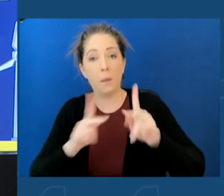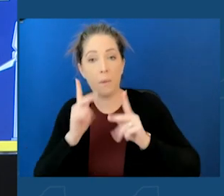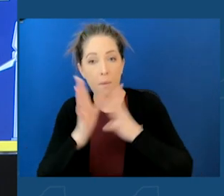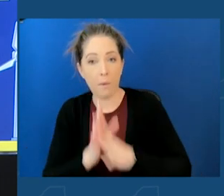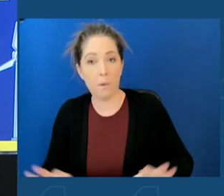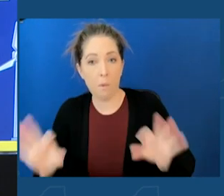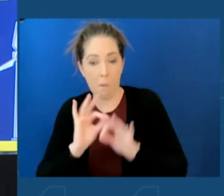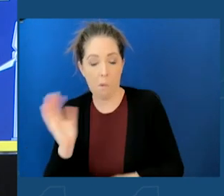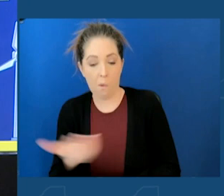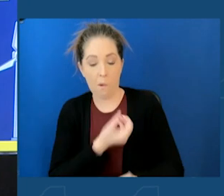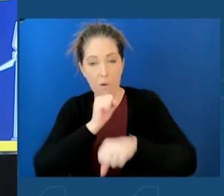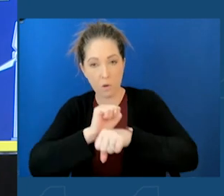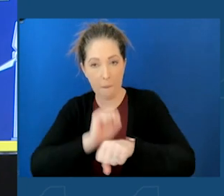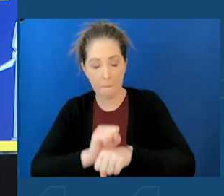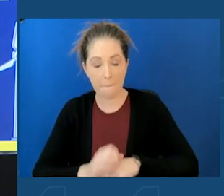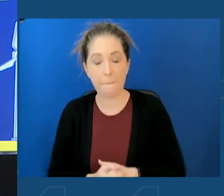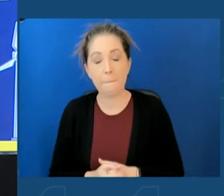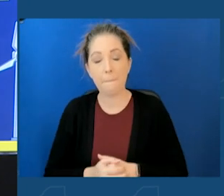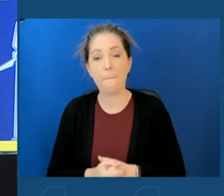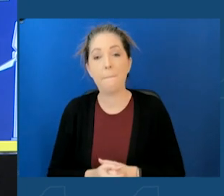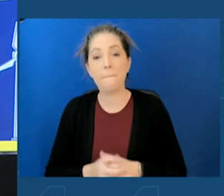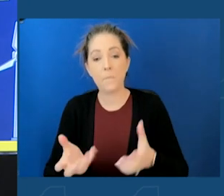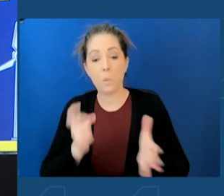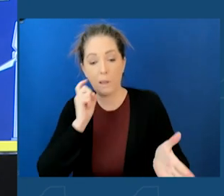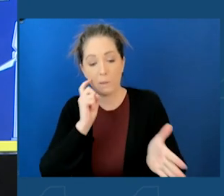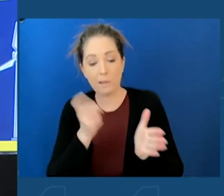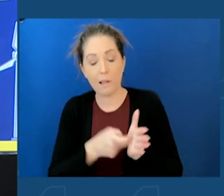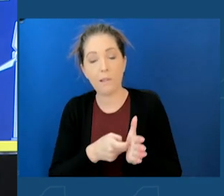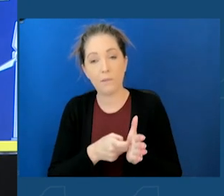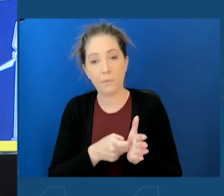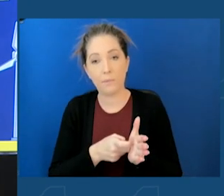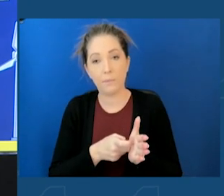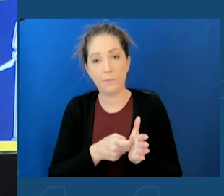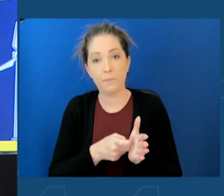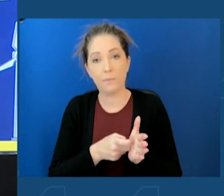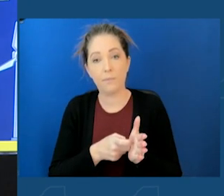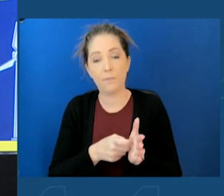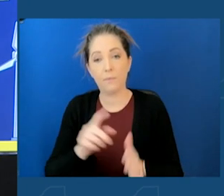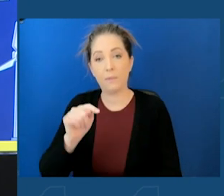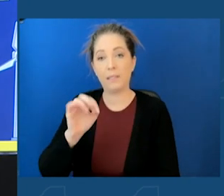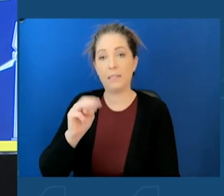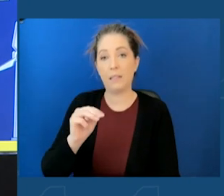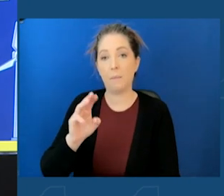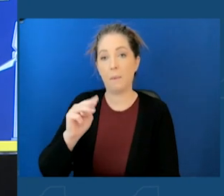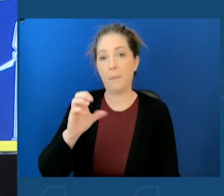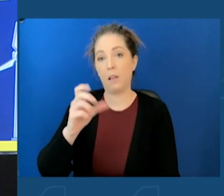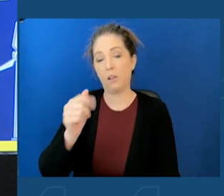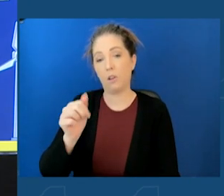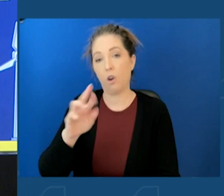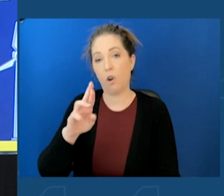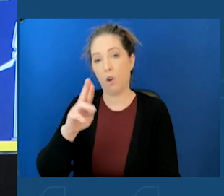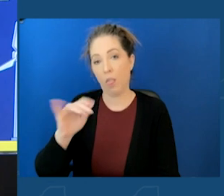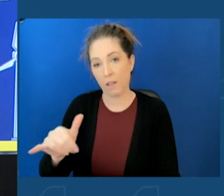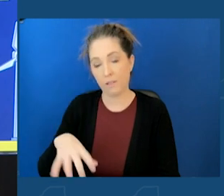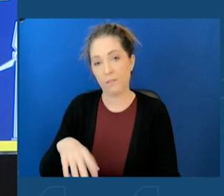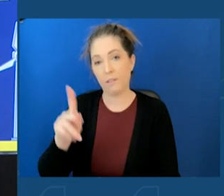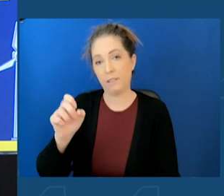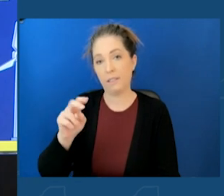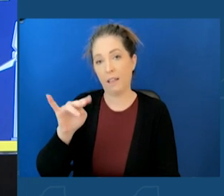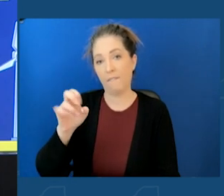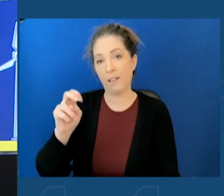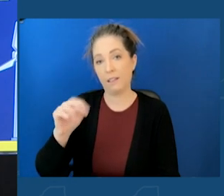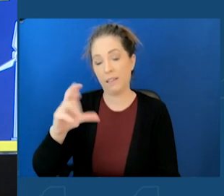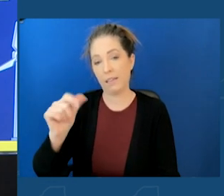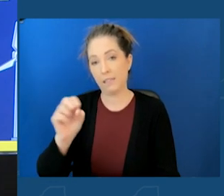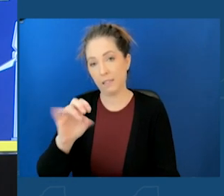do. I want to acknowledge that we have Tim McCarthy, we have Kevin Casey, and the